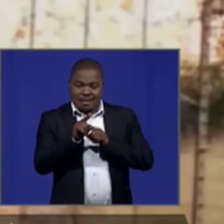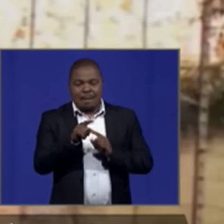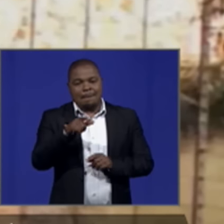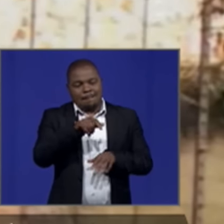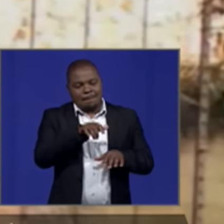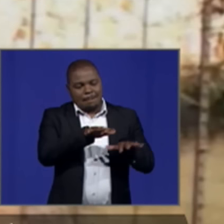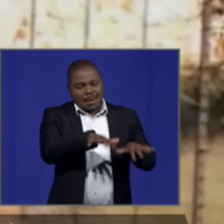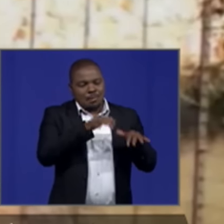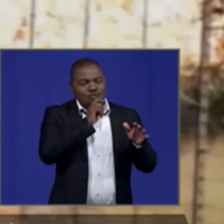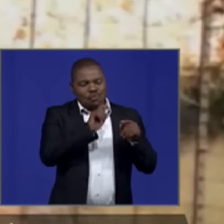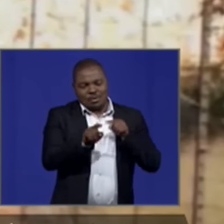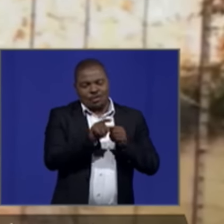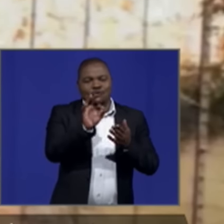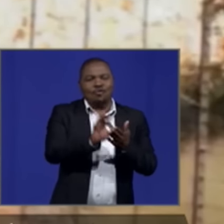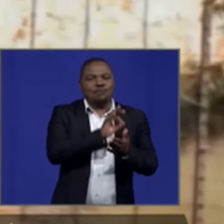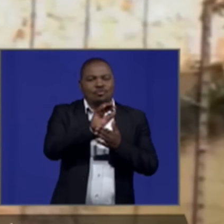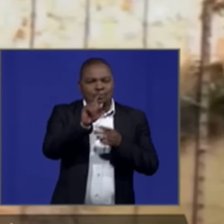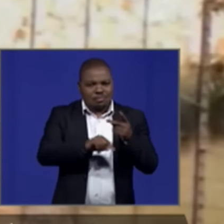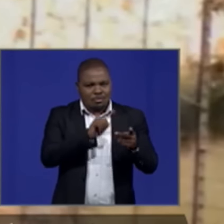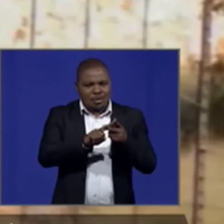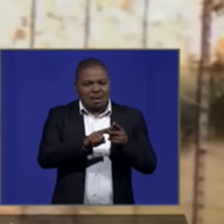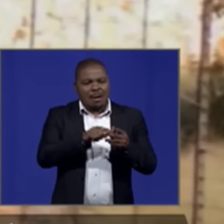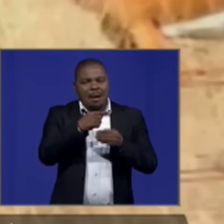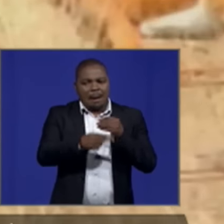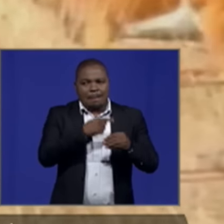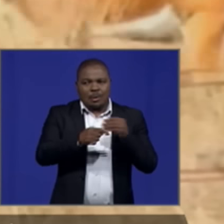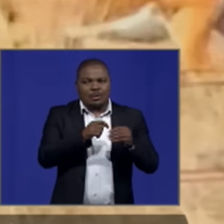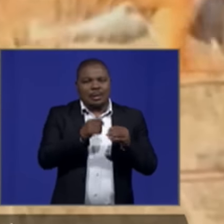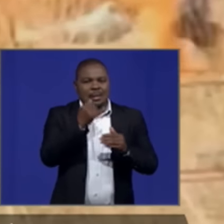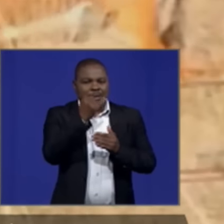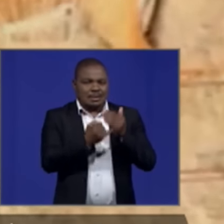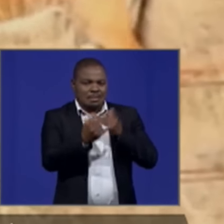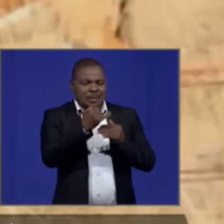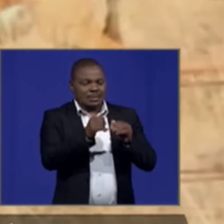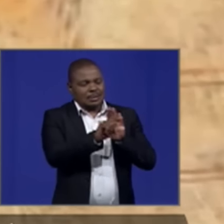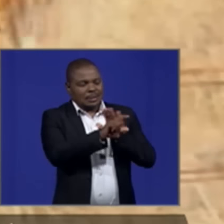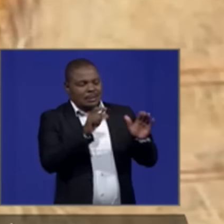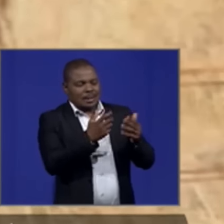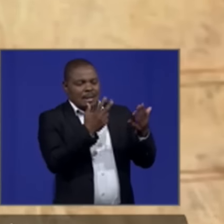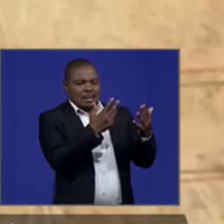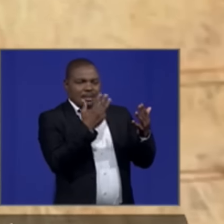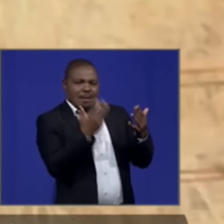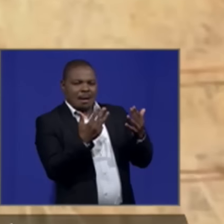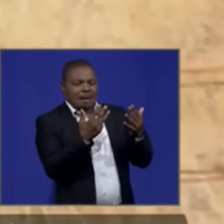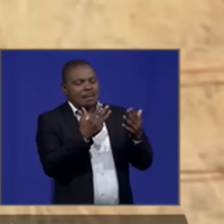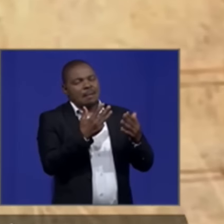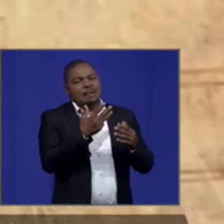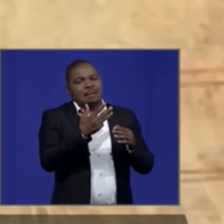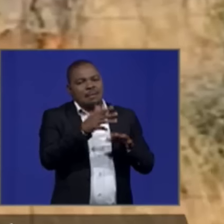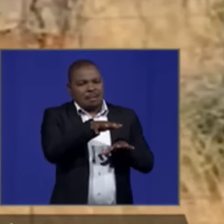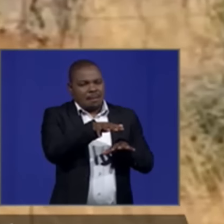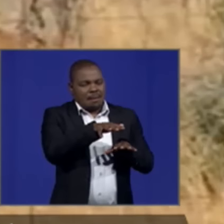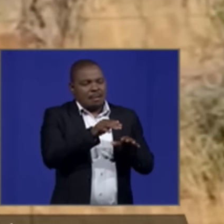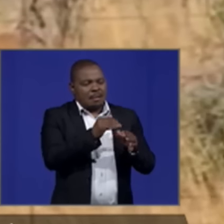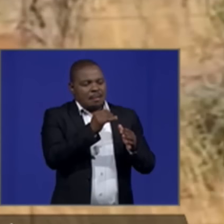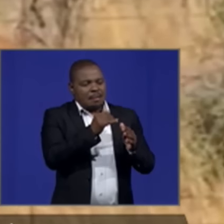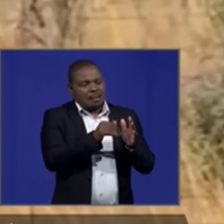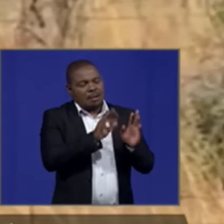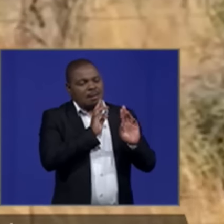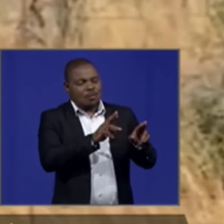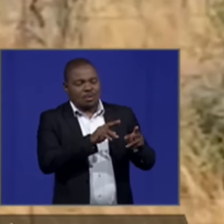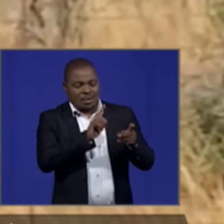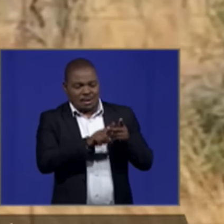vouta kgatlhanong le go tsengwa tirisong ga pegelo ya phanele e ikemetseng ya section 89 ka ga phalaphala le gore voutu ka boyona